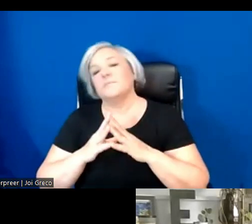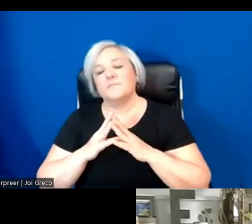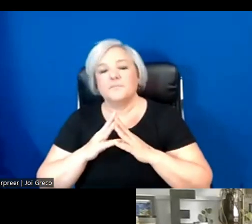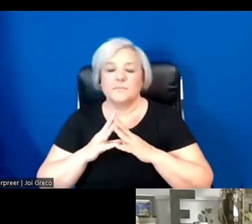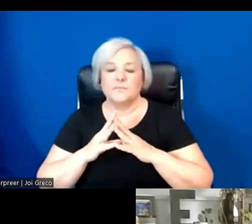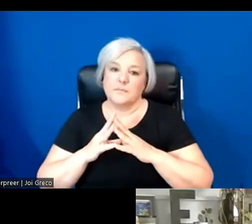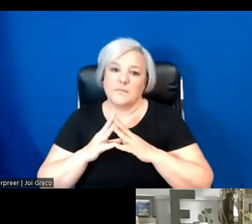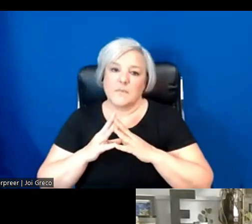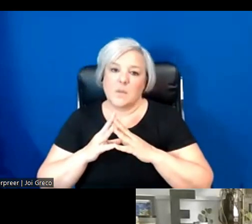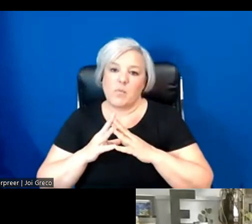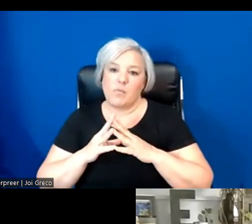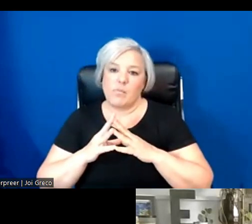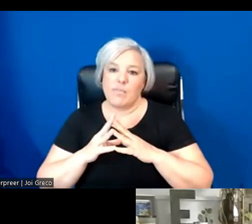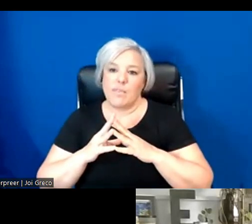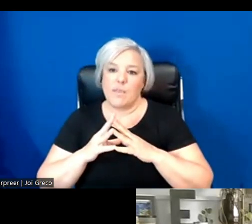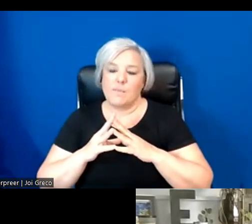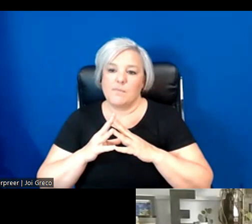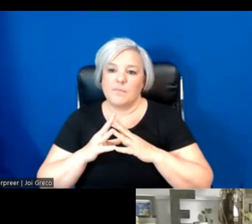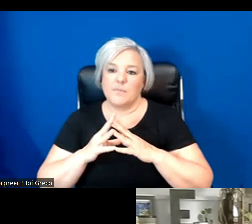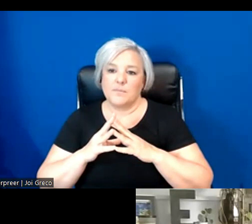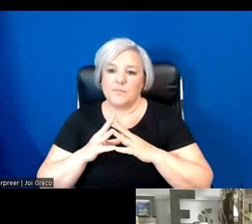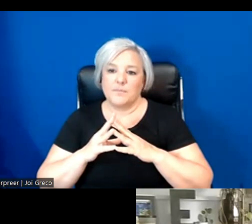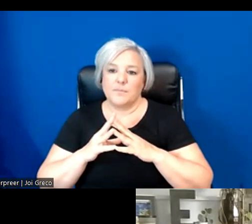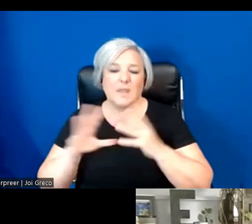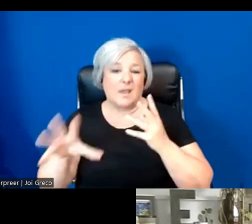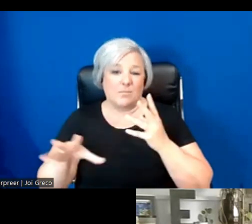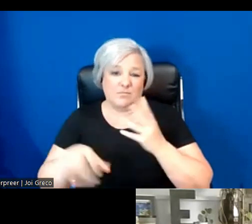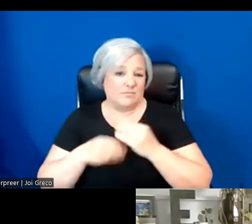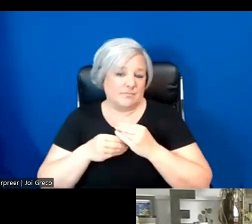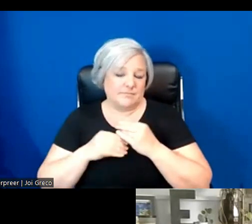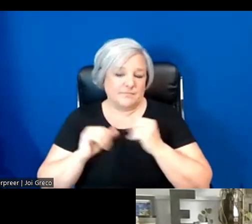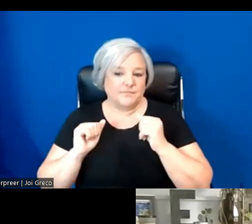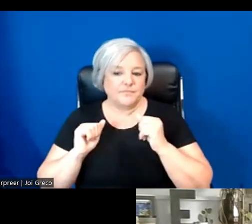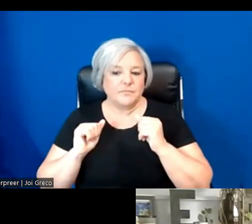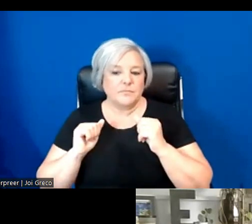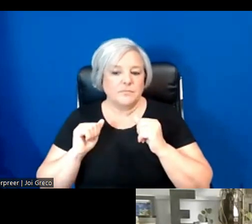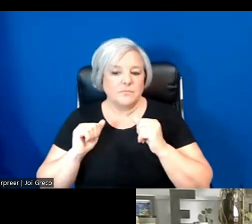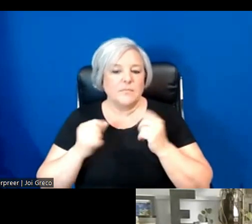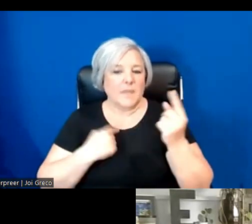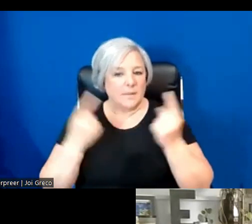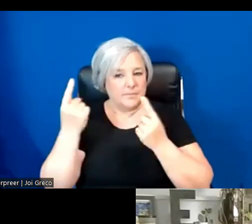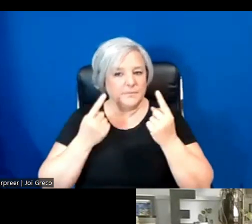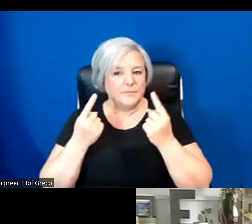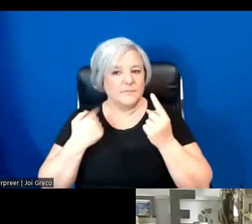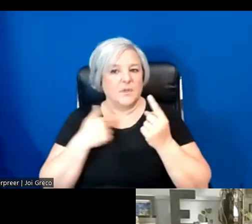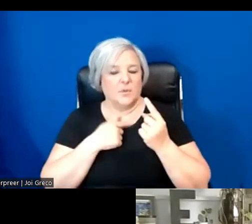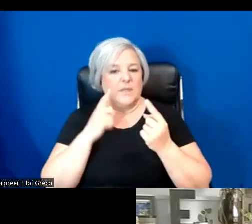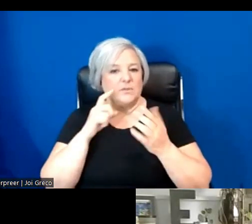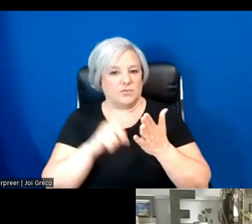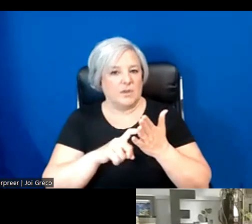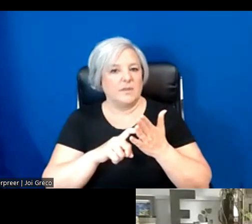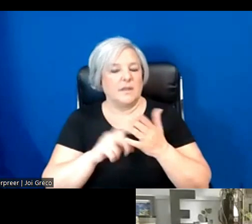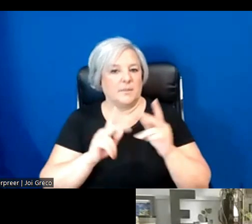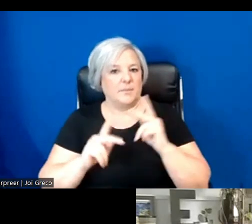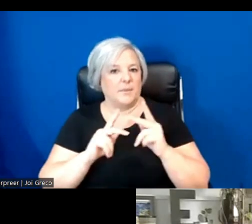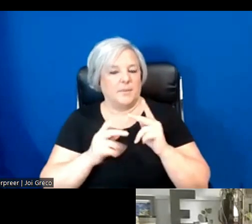and learned. I'm just going to add on that I think that we need to recognize people's expertise